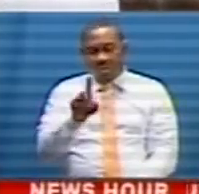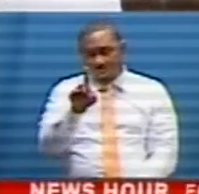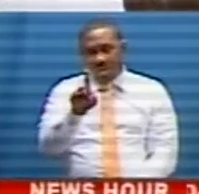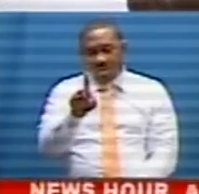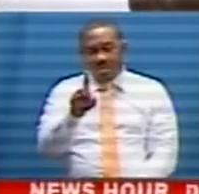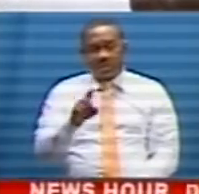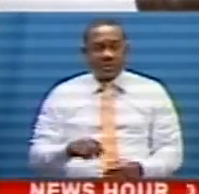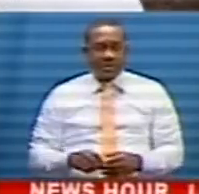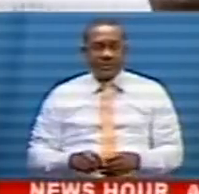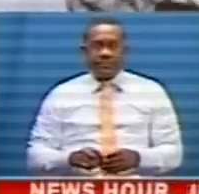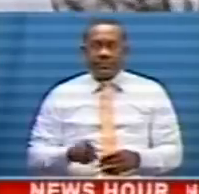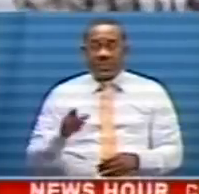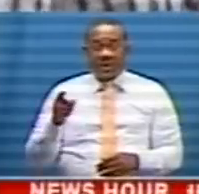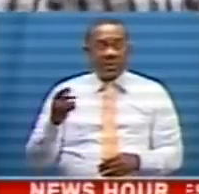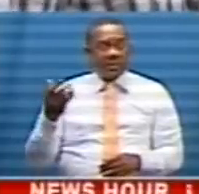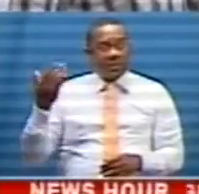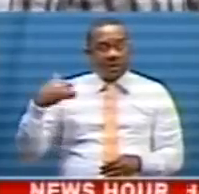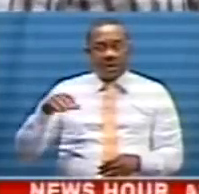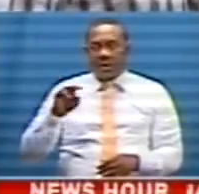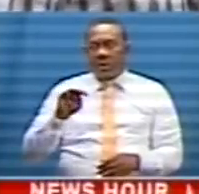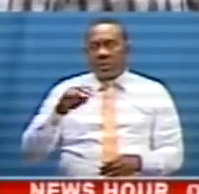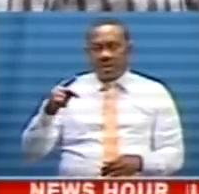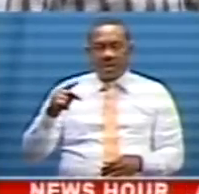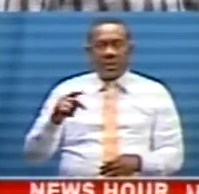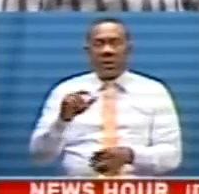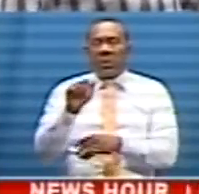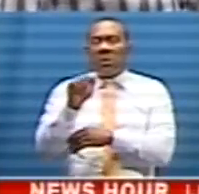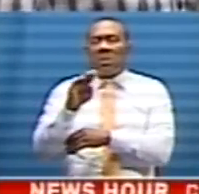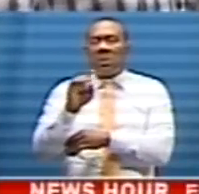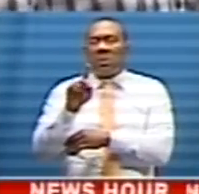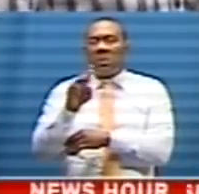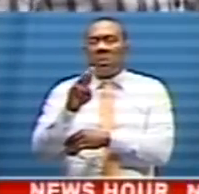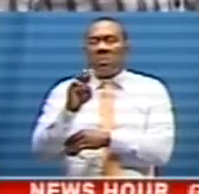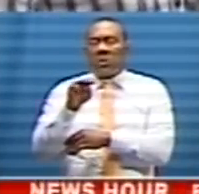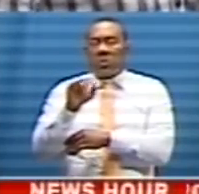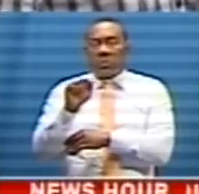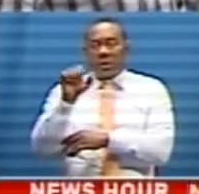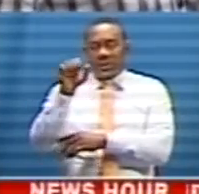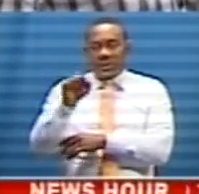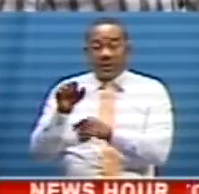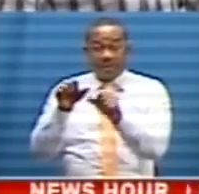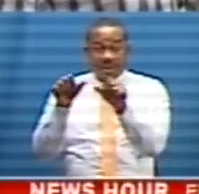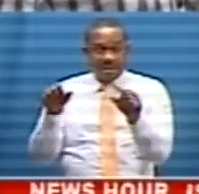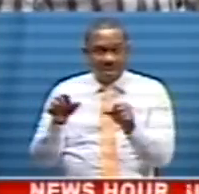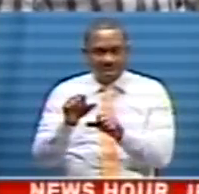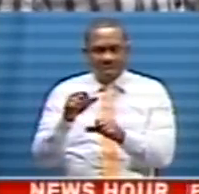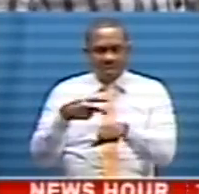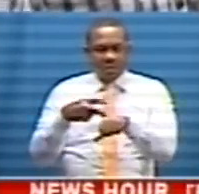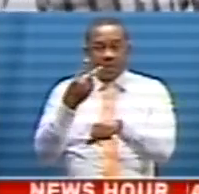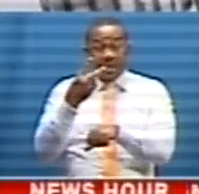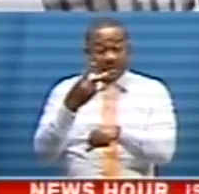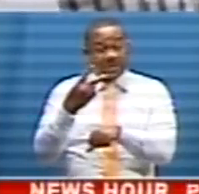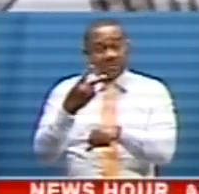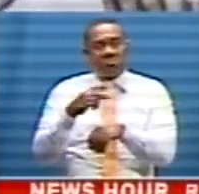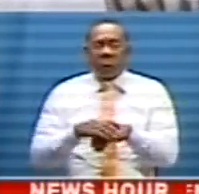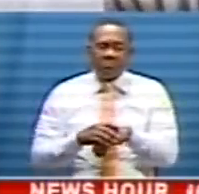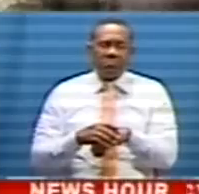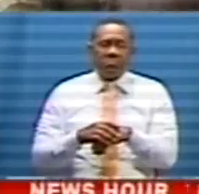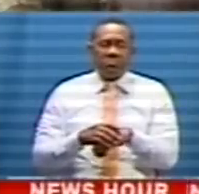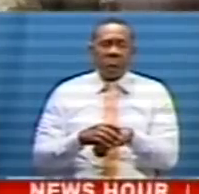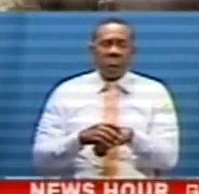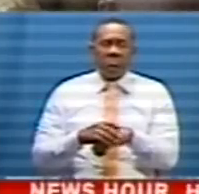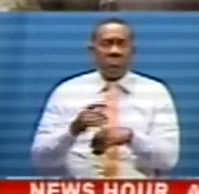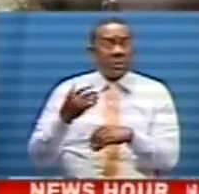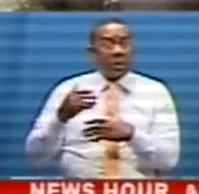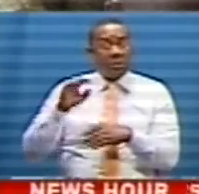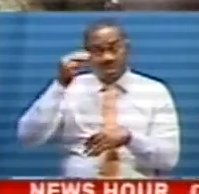1991. He served as a member of parliament for the Ablekuma South constituency for 2 terms. He also served as a